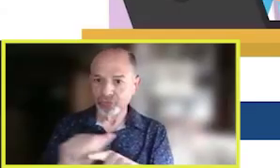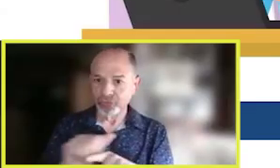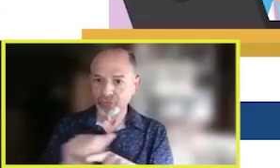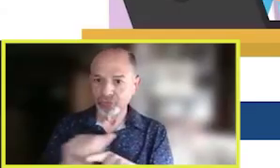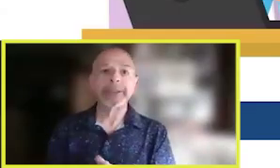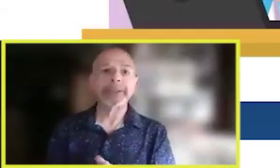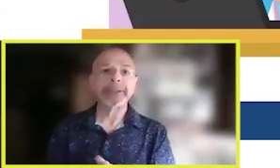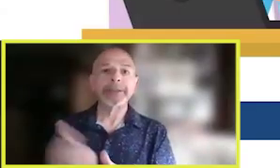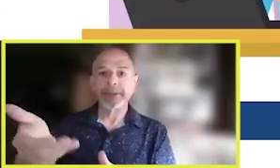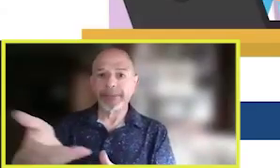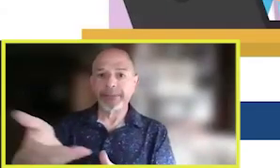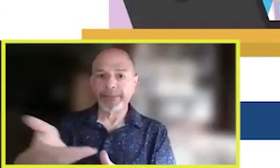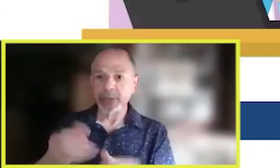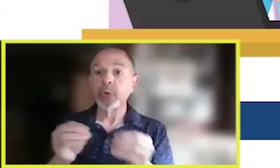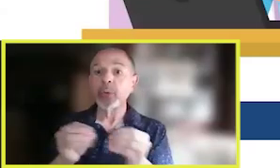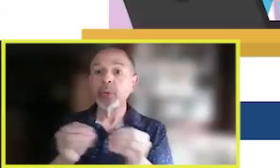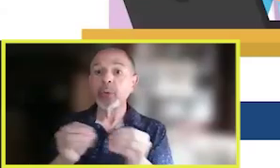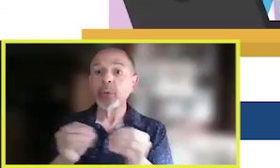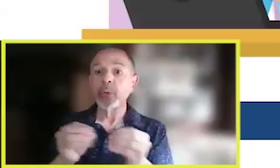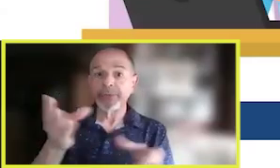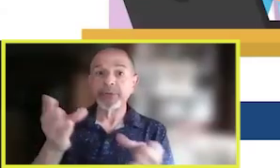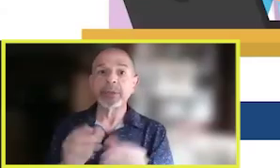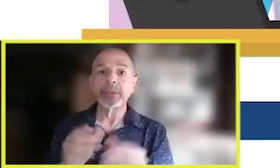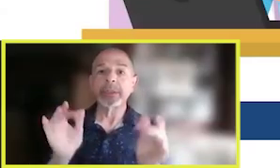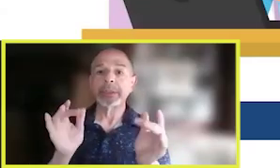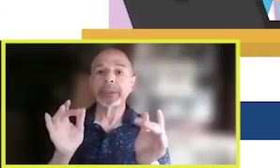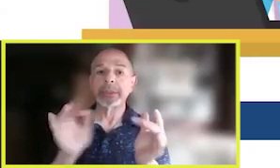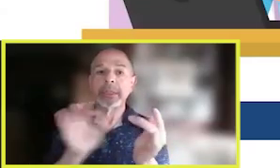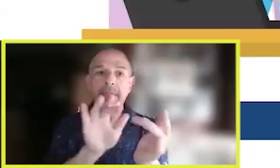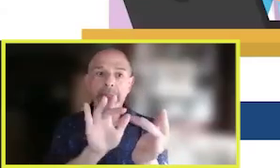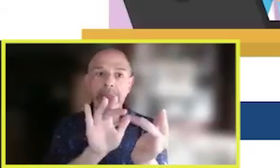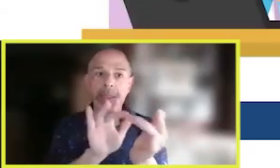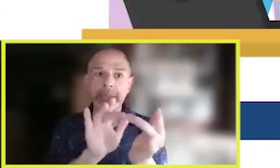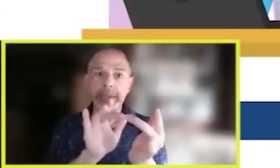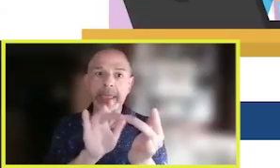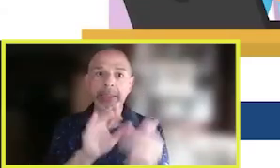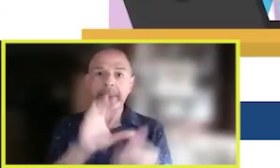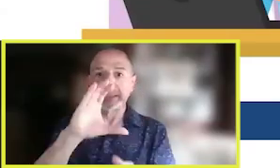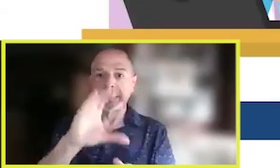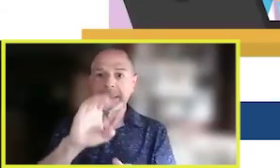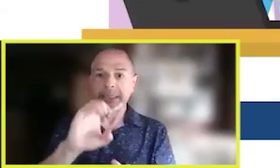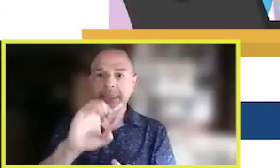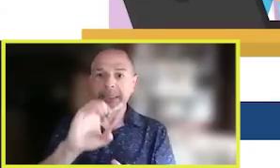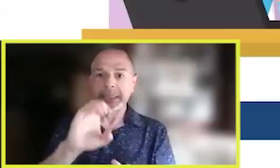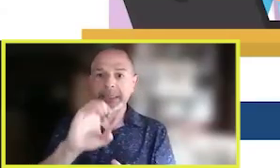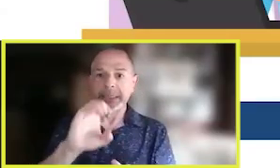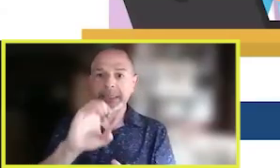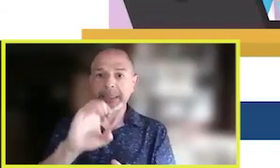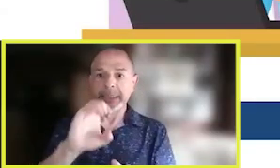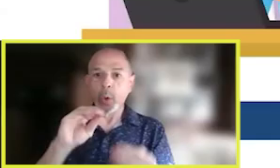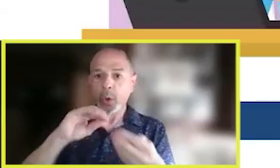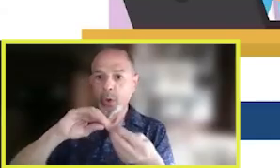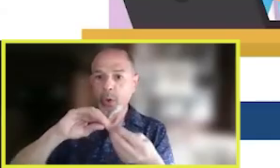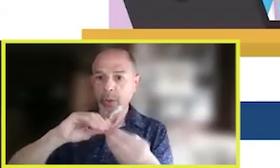can contact Jennifer White, who is the CEO of Able Opportunities. Her cell phone is listed. Her